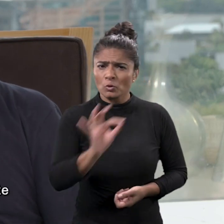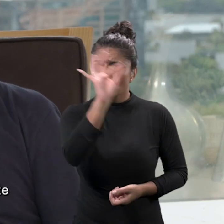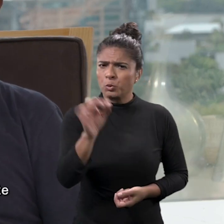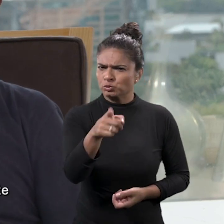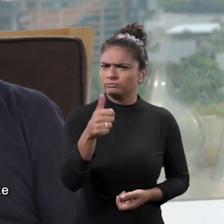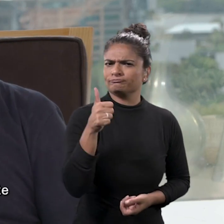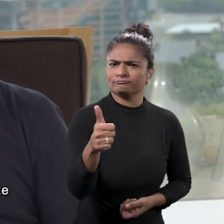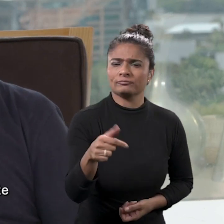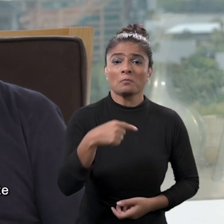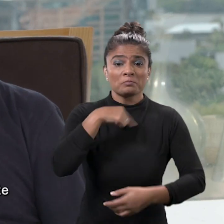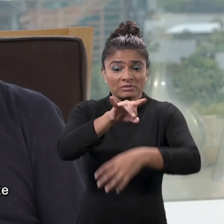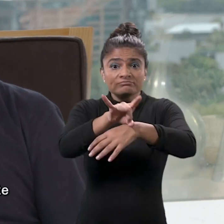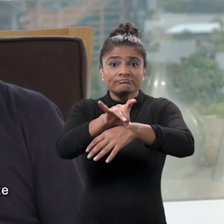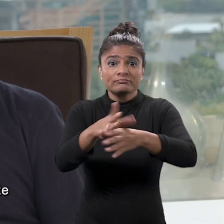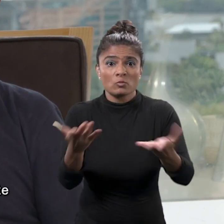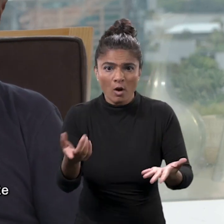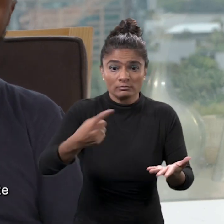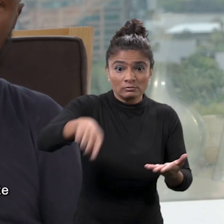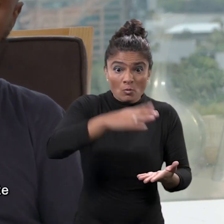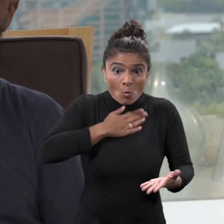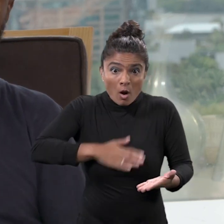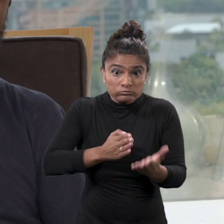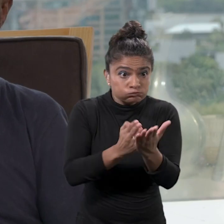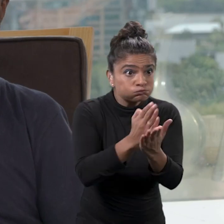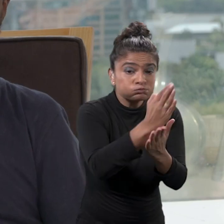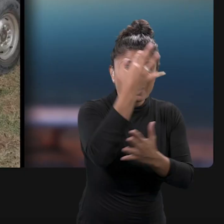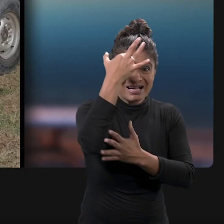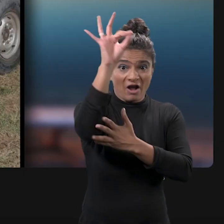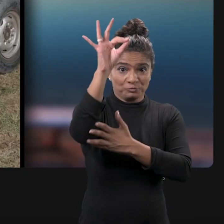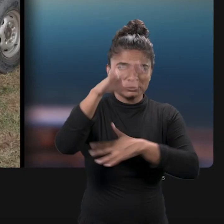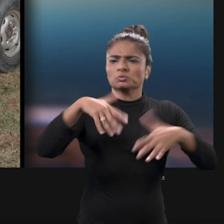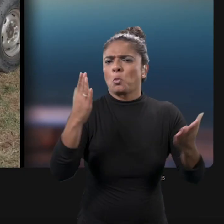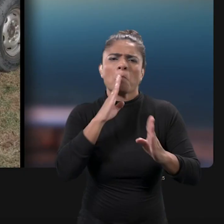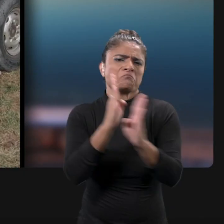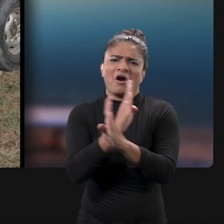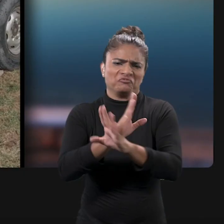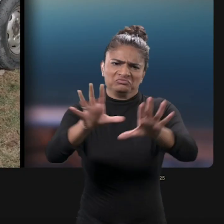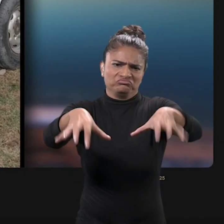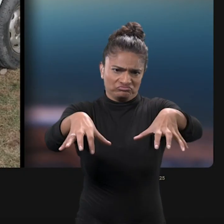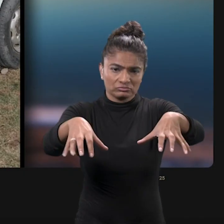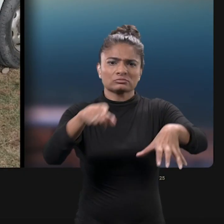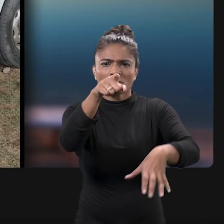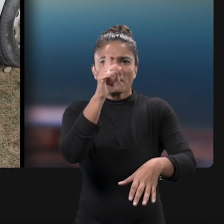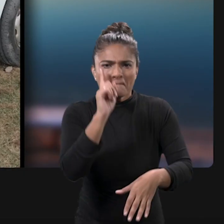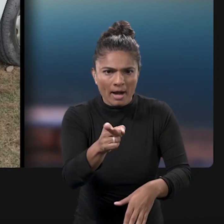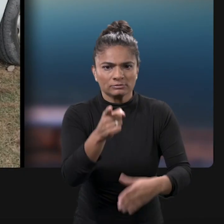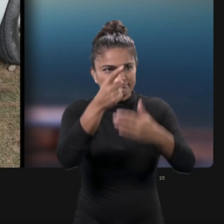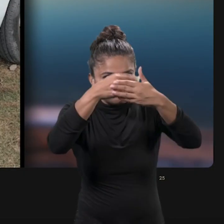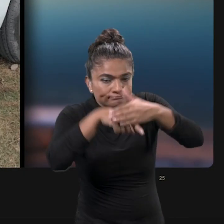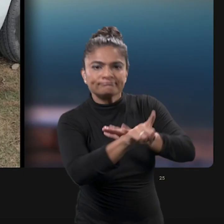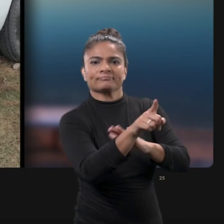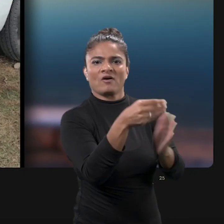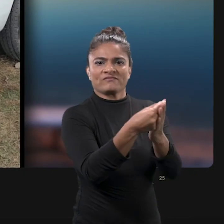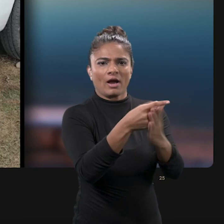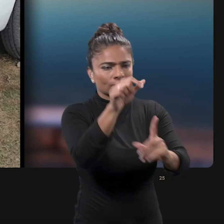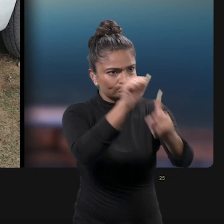I can give to someone that wants to go into either the government route or even, private sector, just getting funding in general, I think